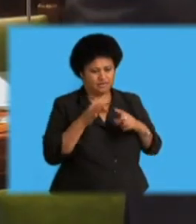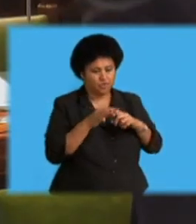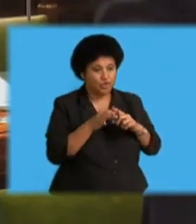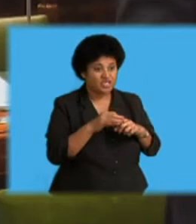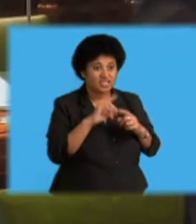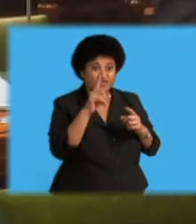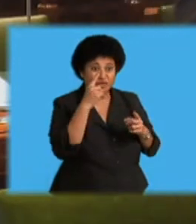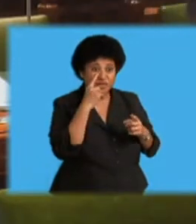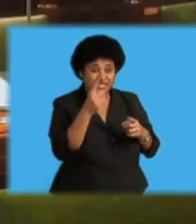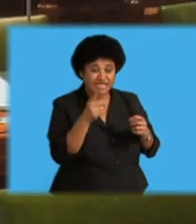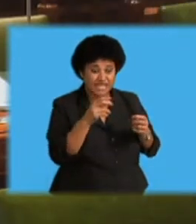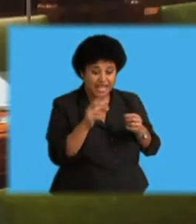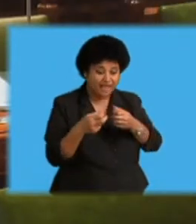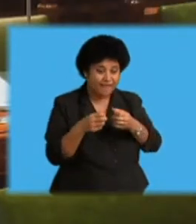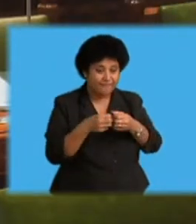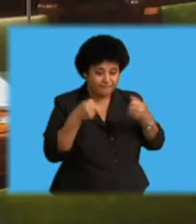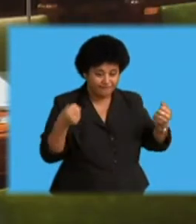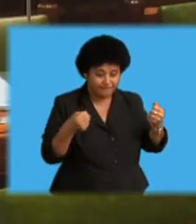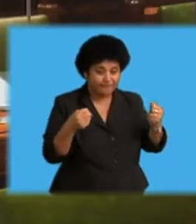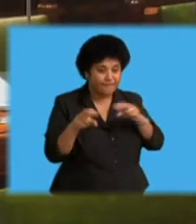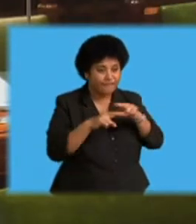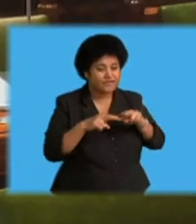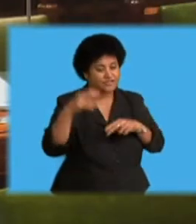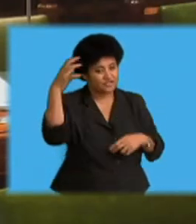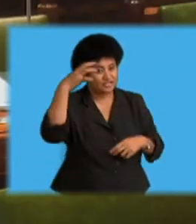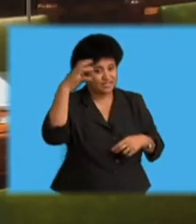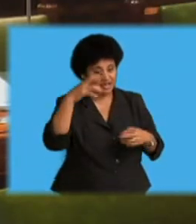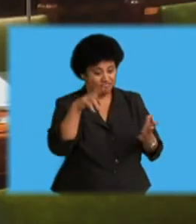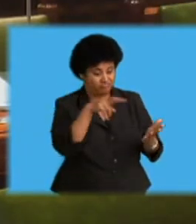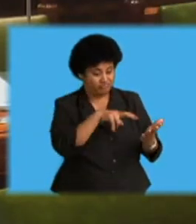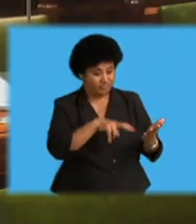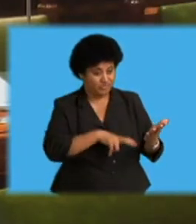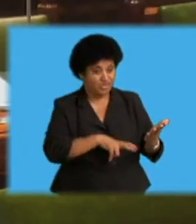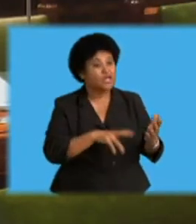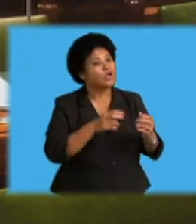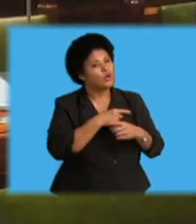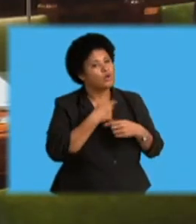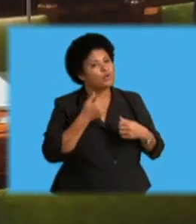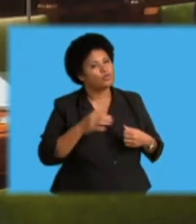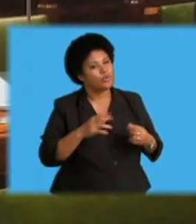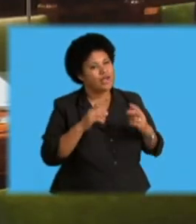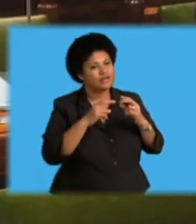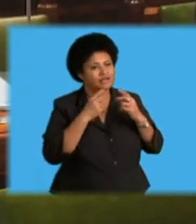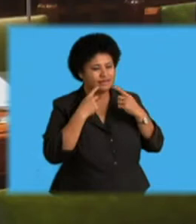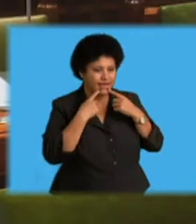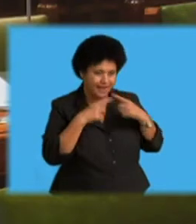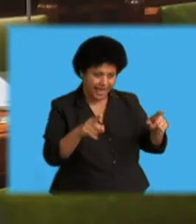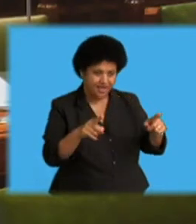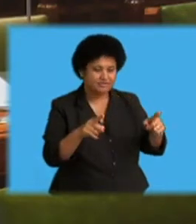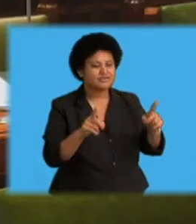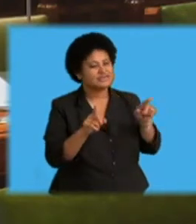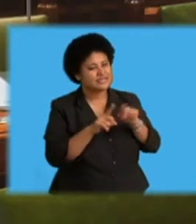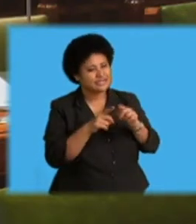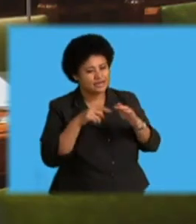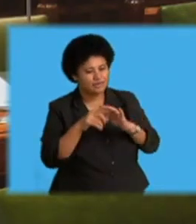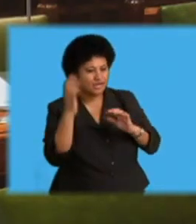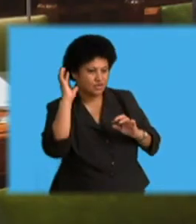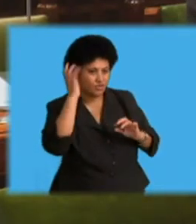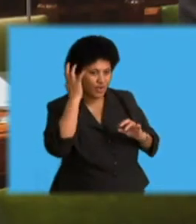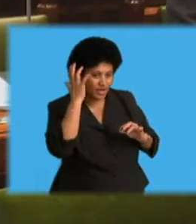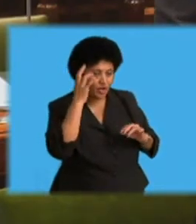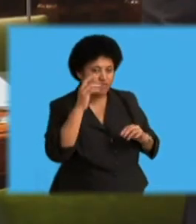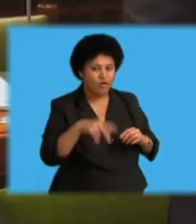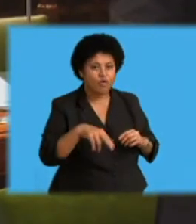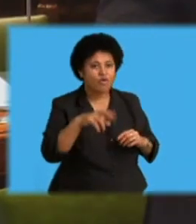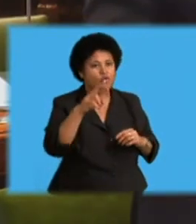Sun, they would understand that we put out public notices on that. We put it out on the radio, in particular on the rural radio